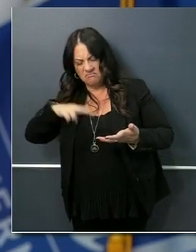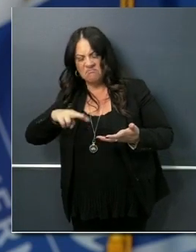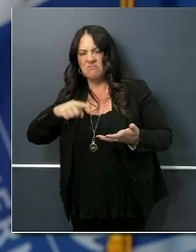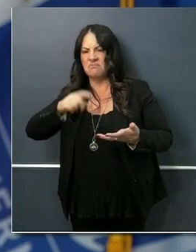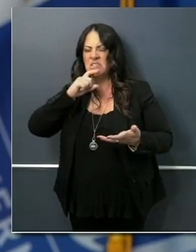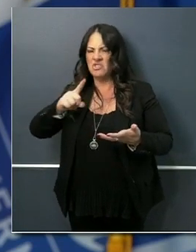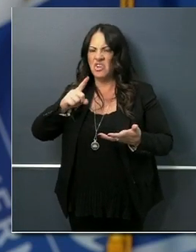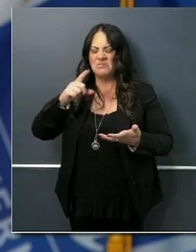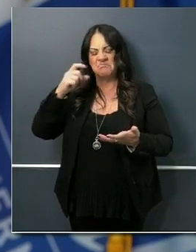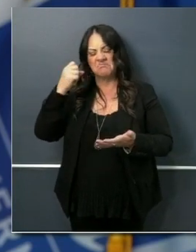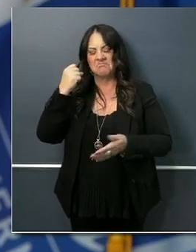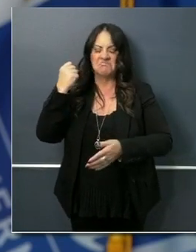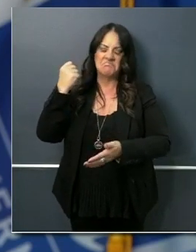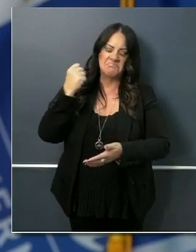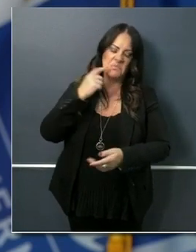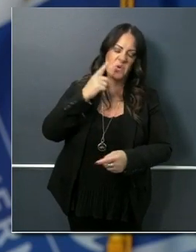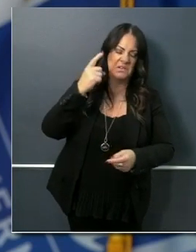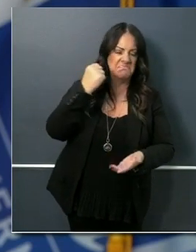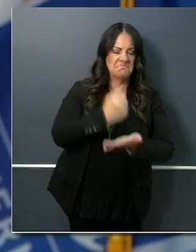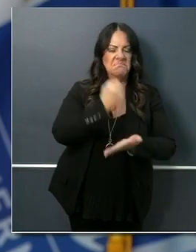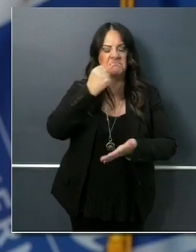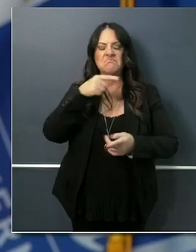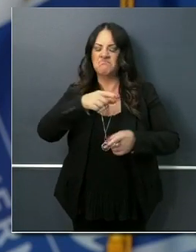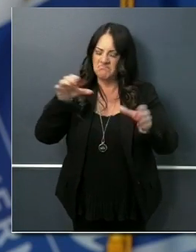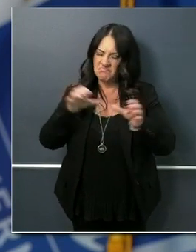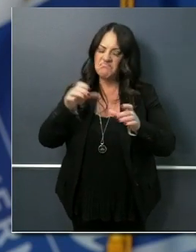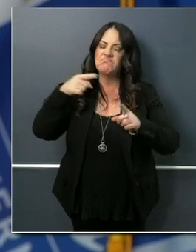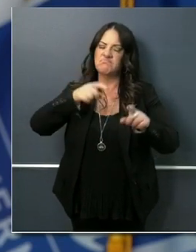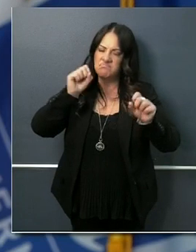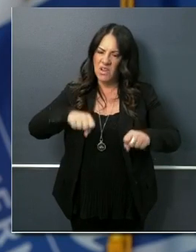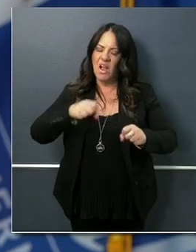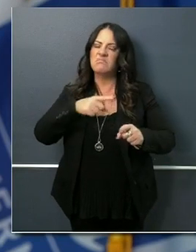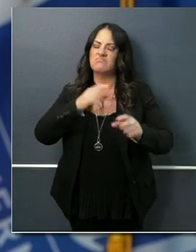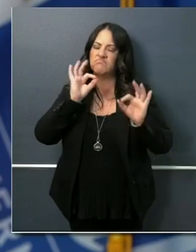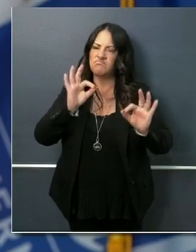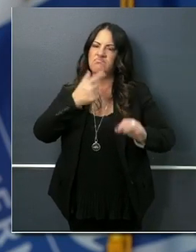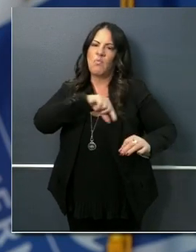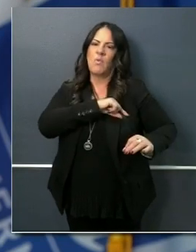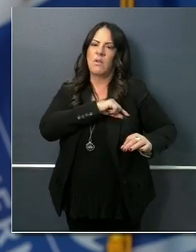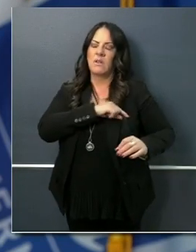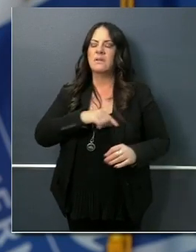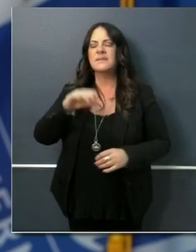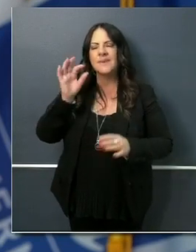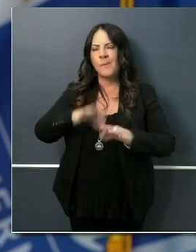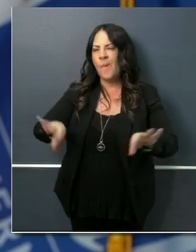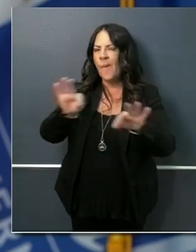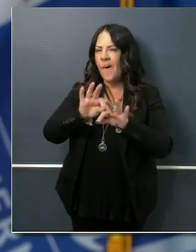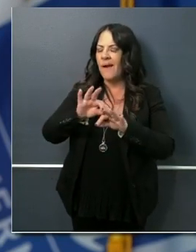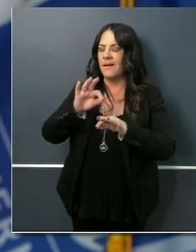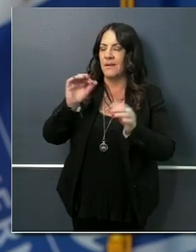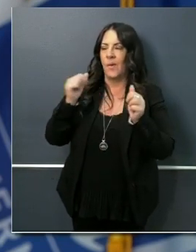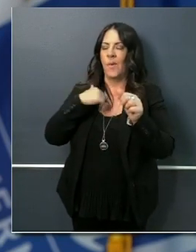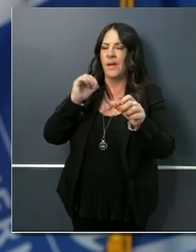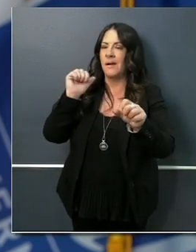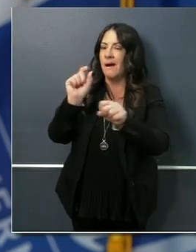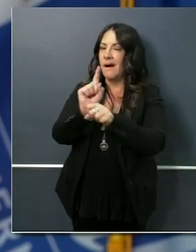NIOSH certifications. And lastly, we've been working through this jointly with our partners at the federal government, specifically FEMA,